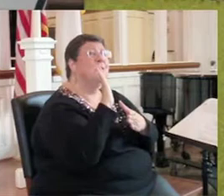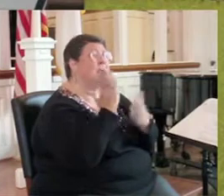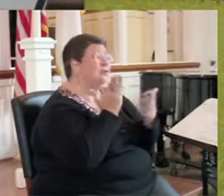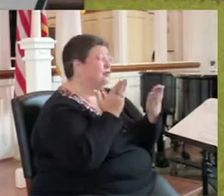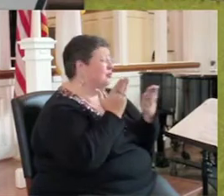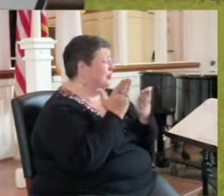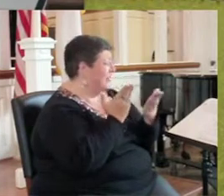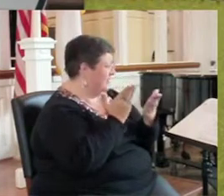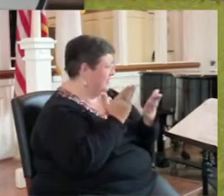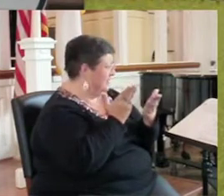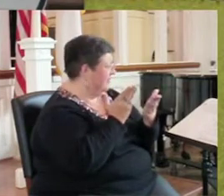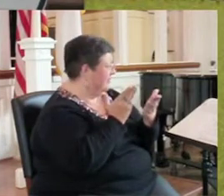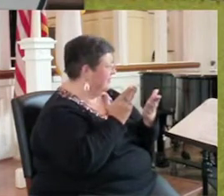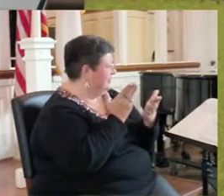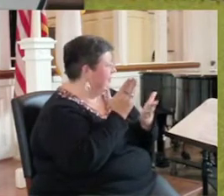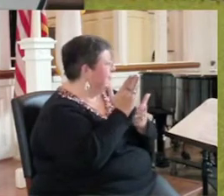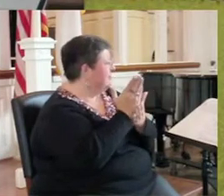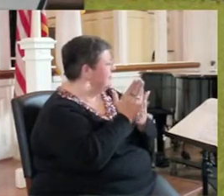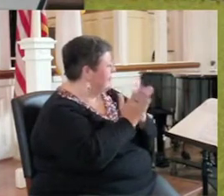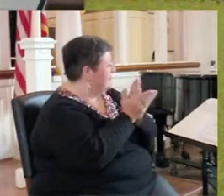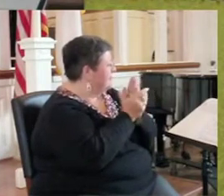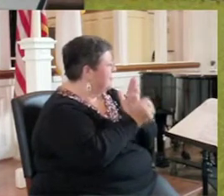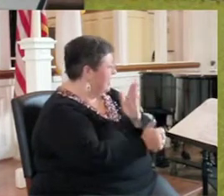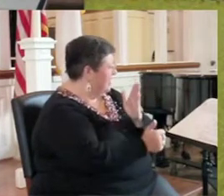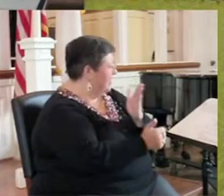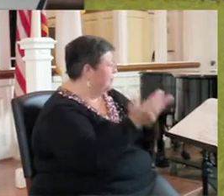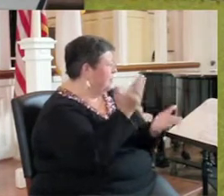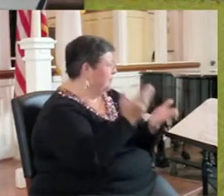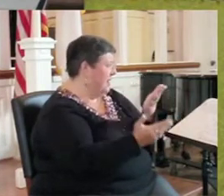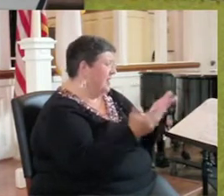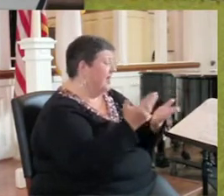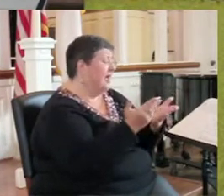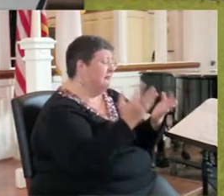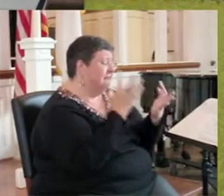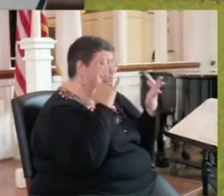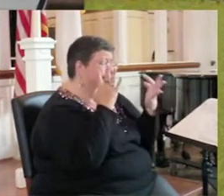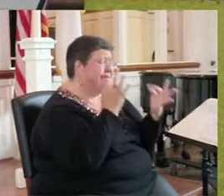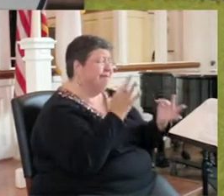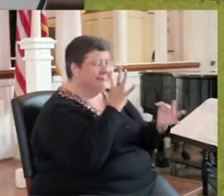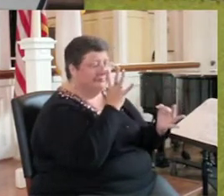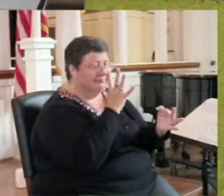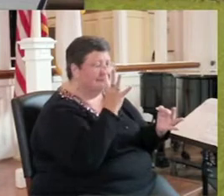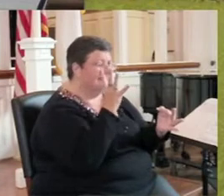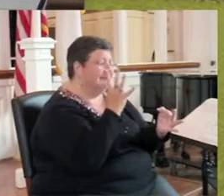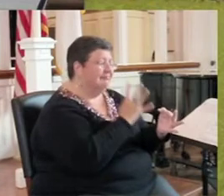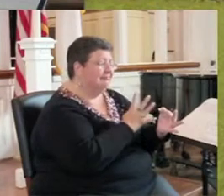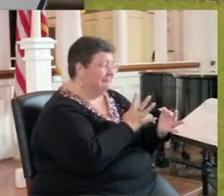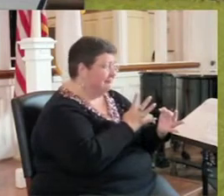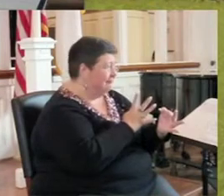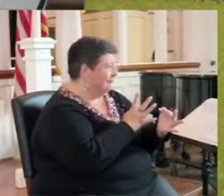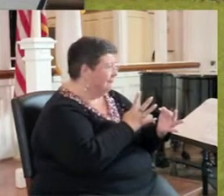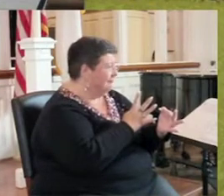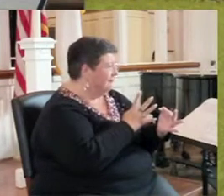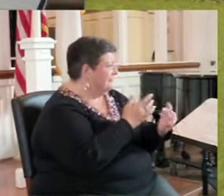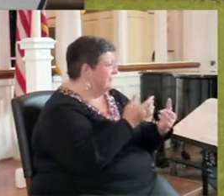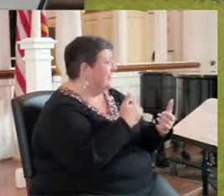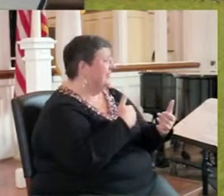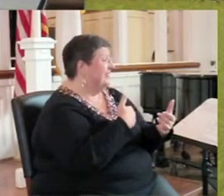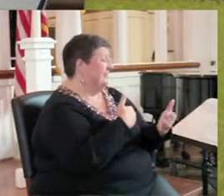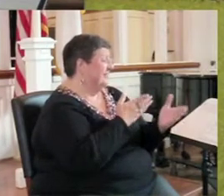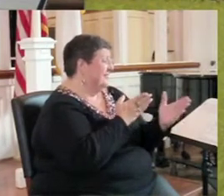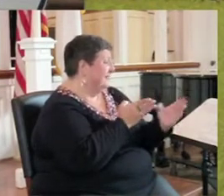service. Some talents we may have chosen to ignore, intentionally desired for